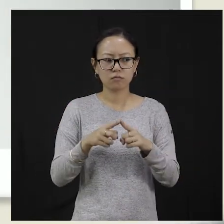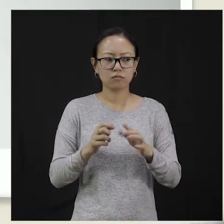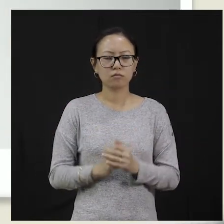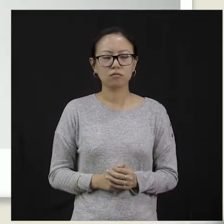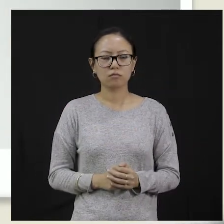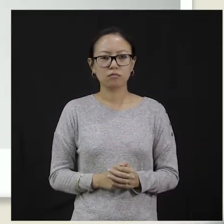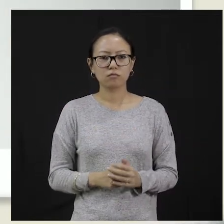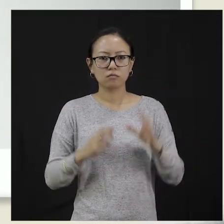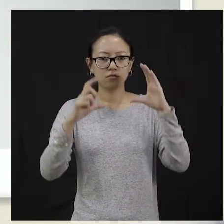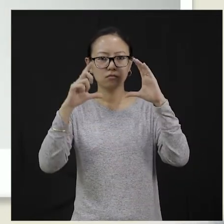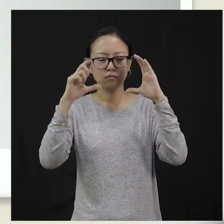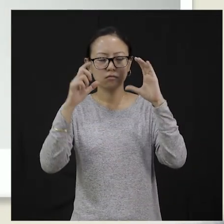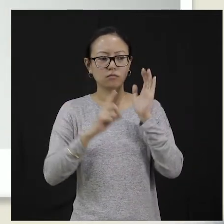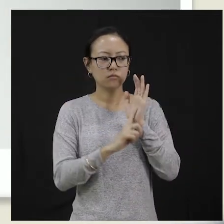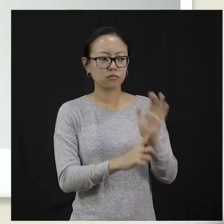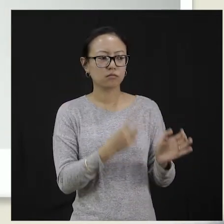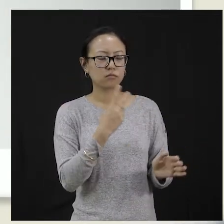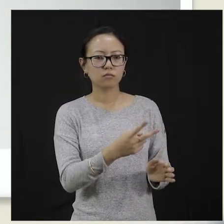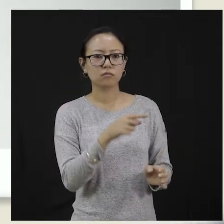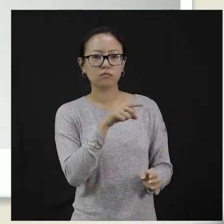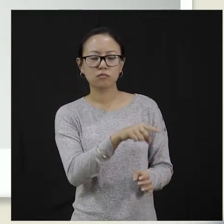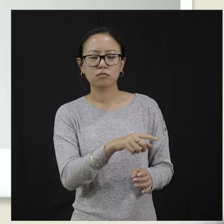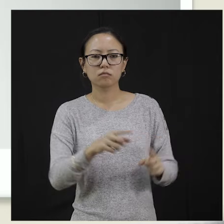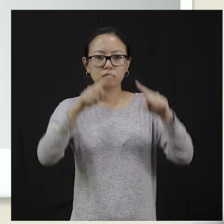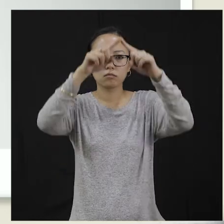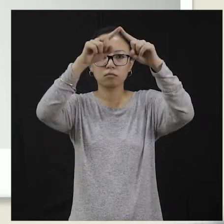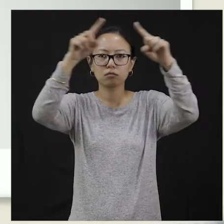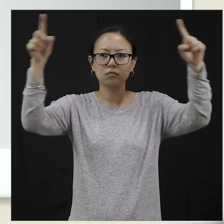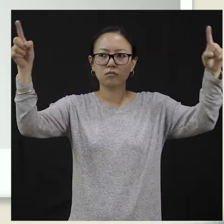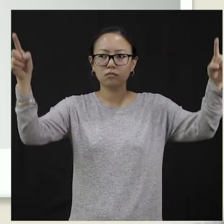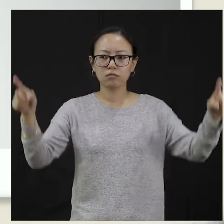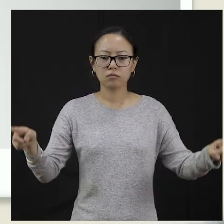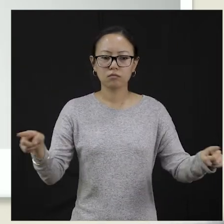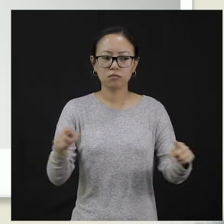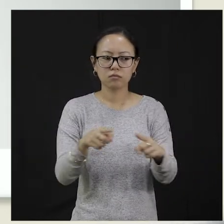then this is rectangle. Rectangle.